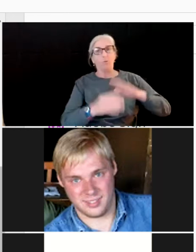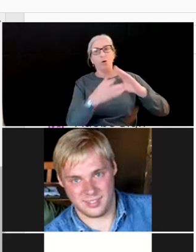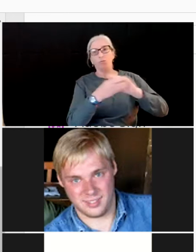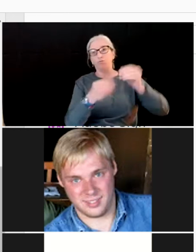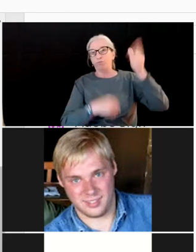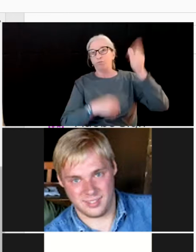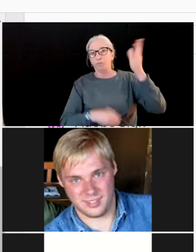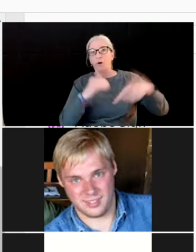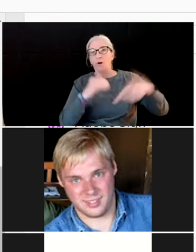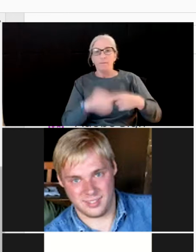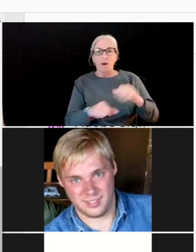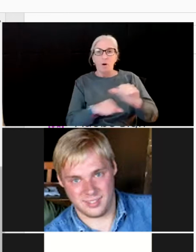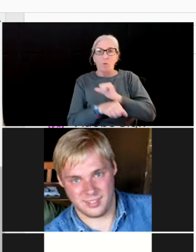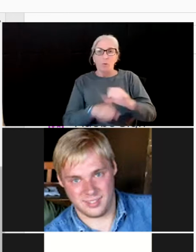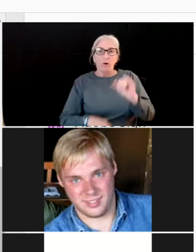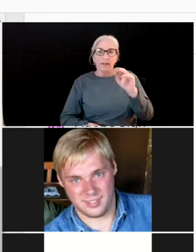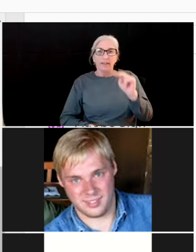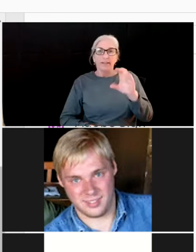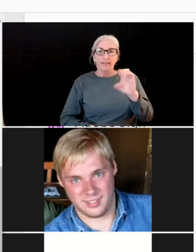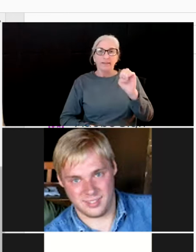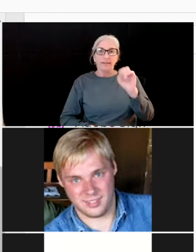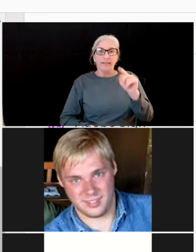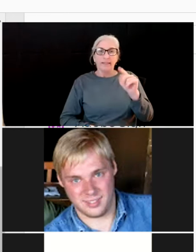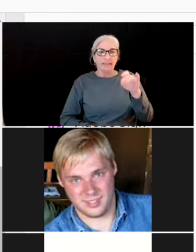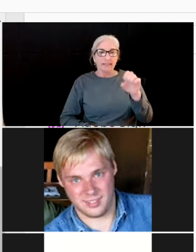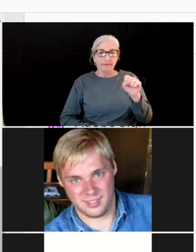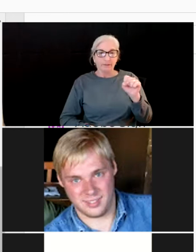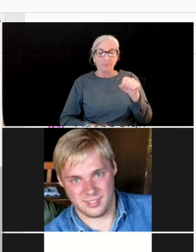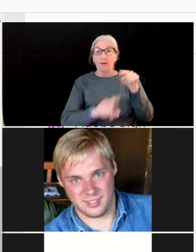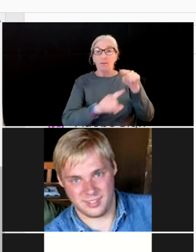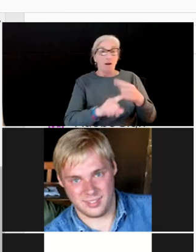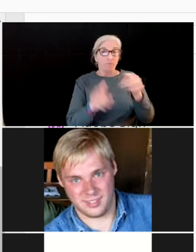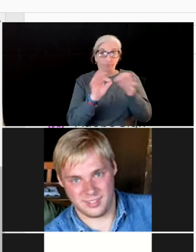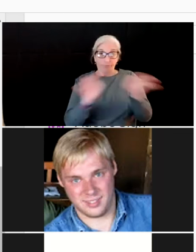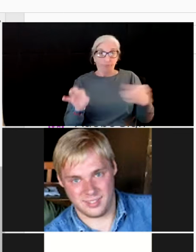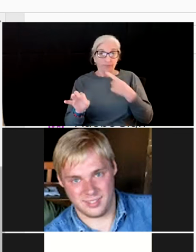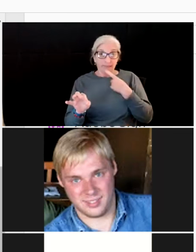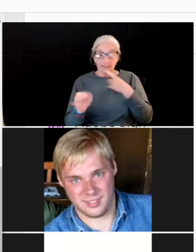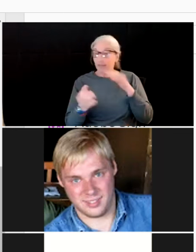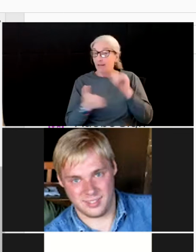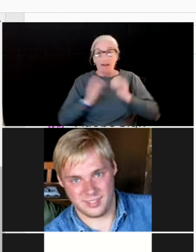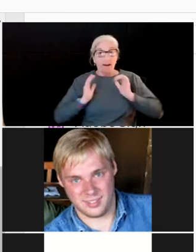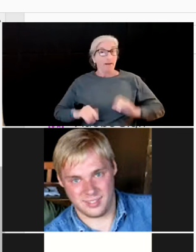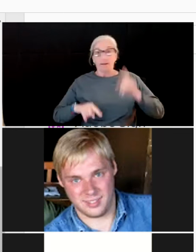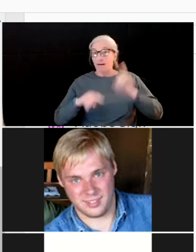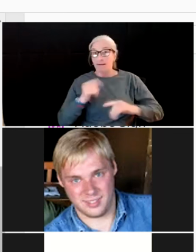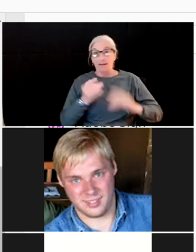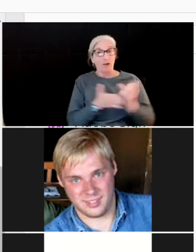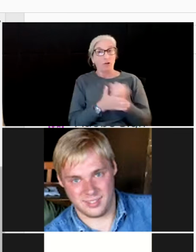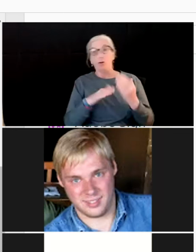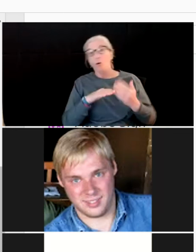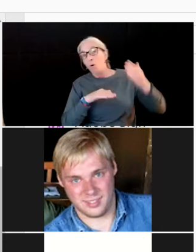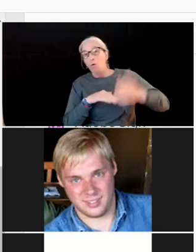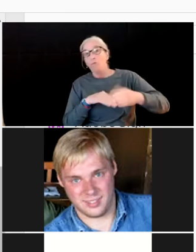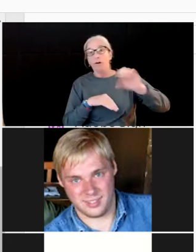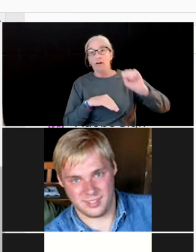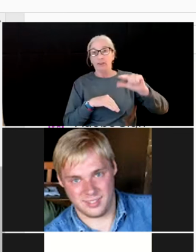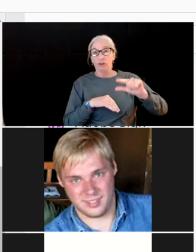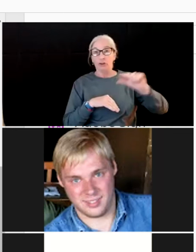very generally. It says a client cannot earn over substantial gainful activity or SGA, which again is